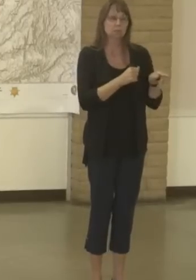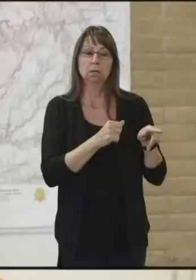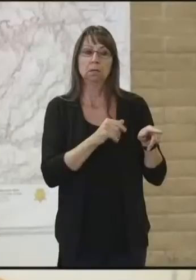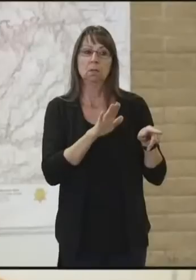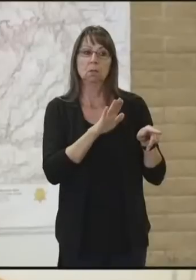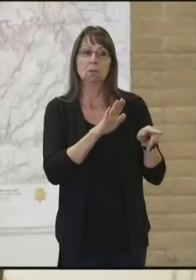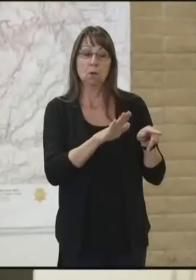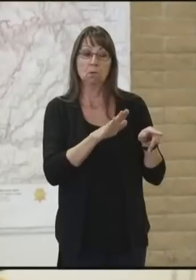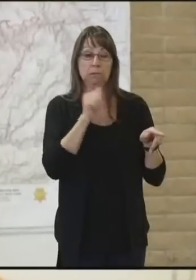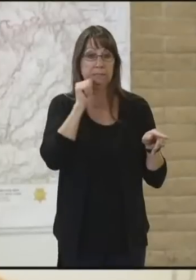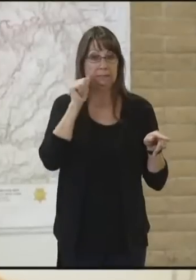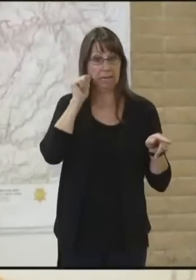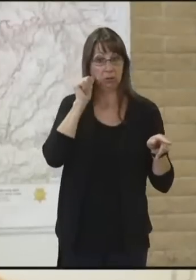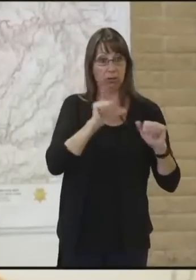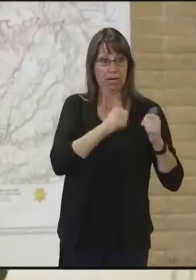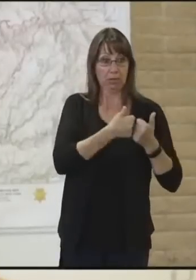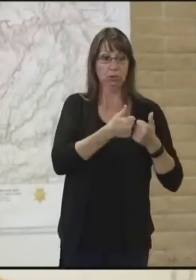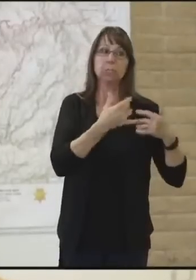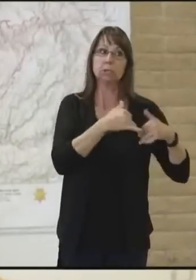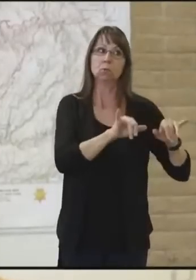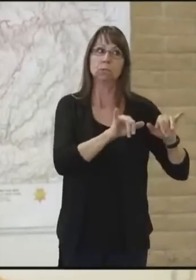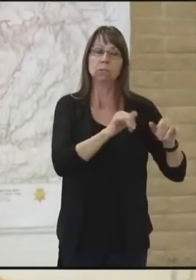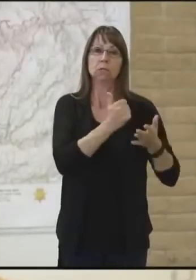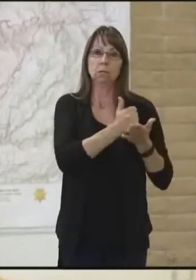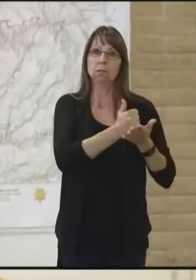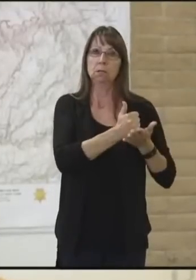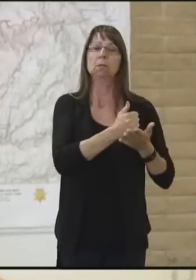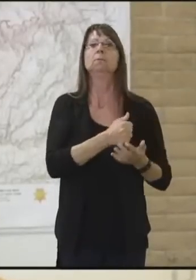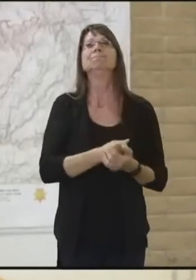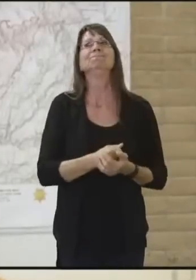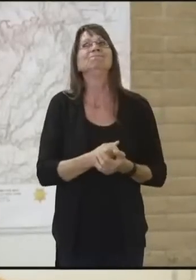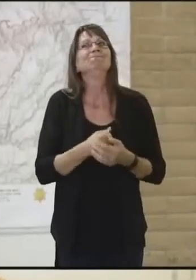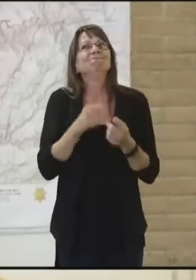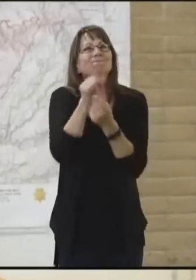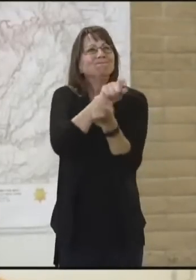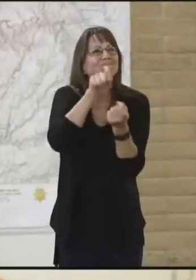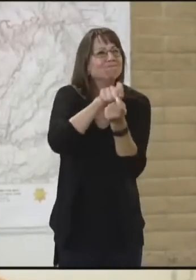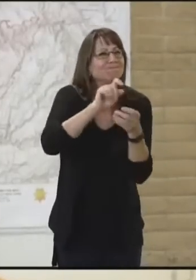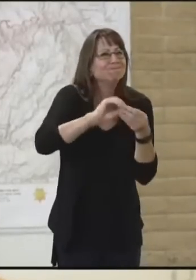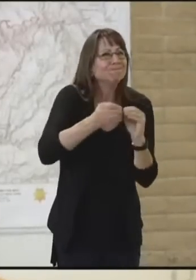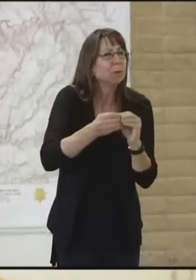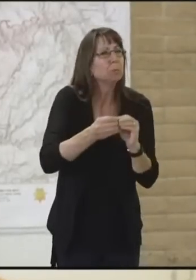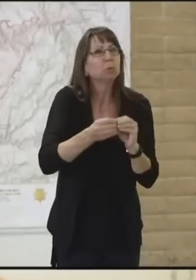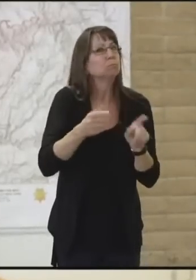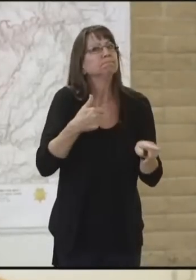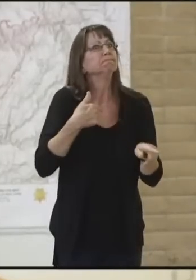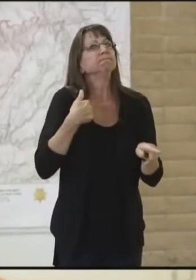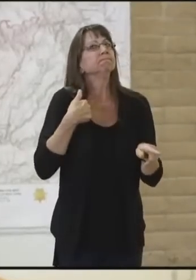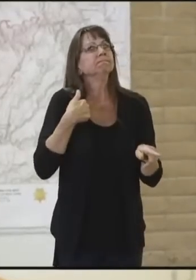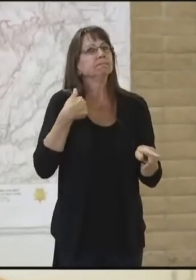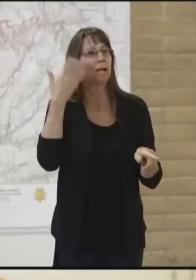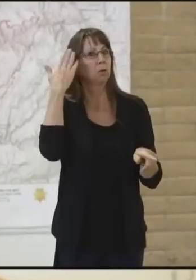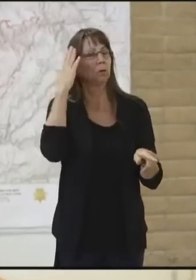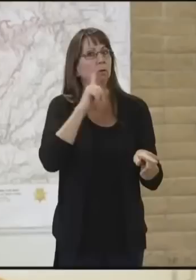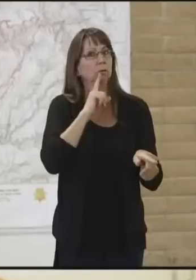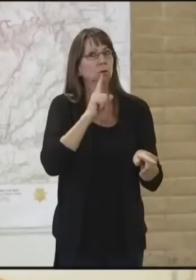and assisting yesterday are still helping. The exact number, I'm not sure of. And as far